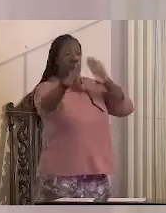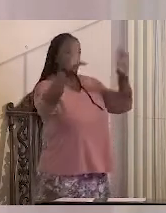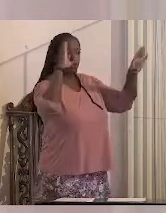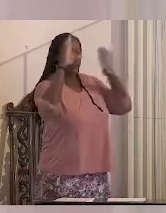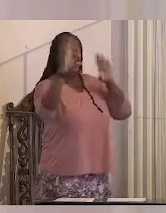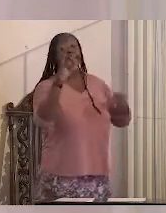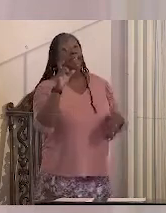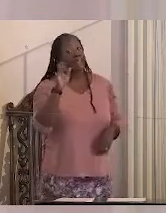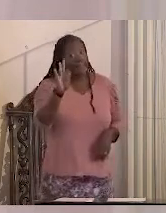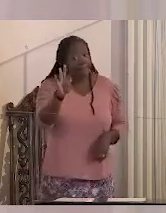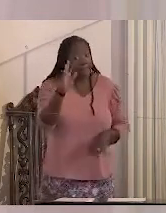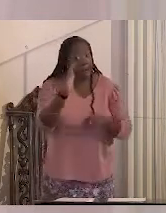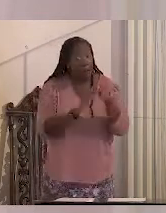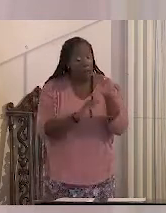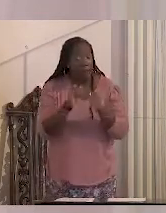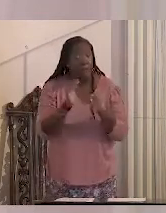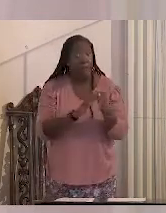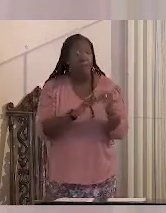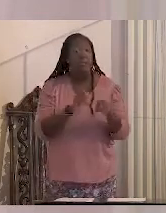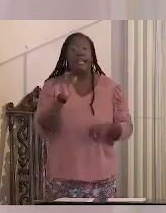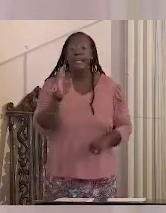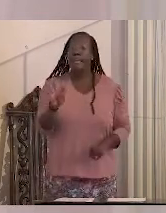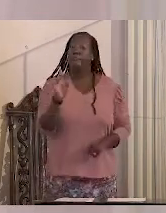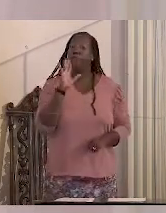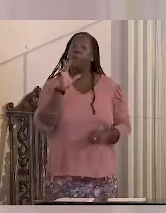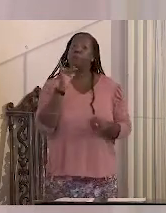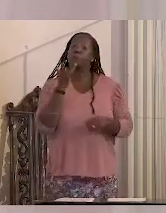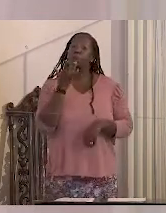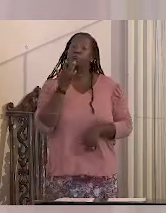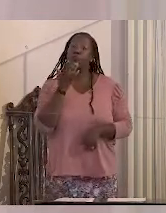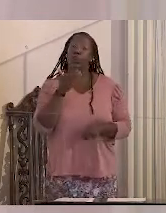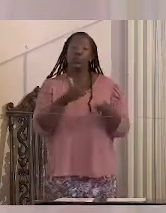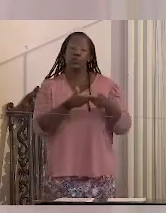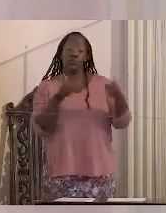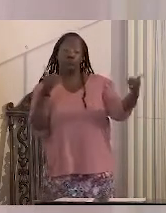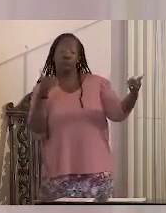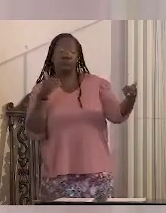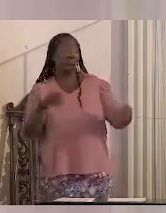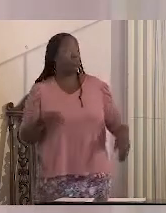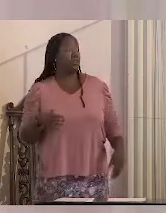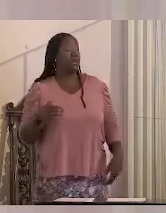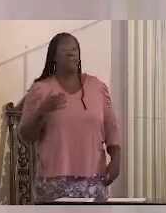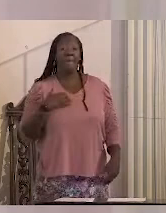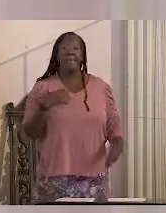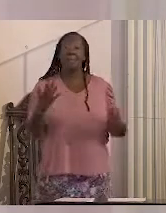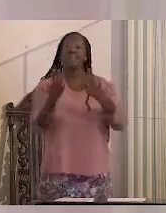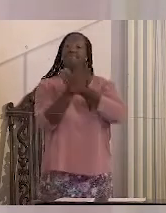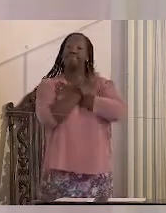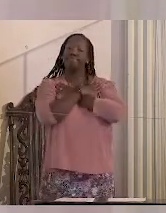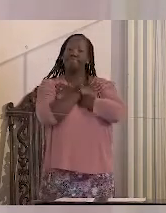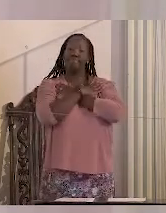you're comfortable. If you'd prefer to keep your distance, you might want to choose a gesture